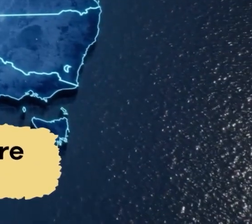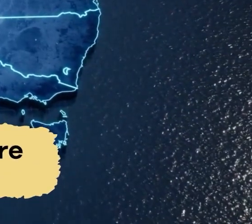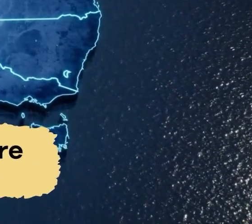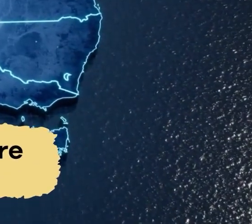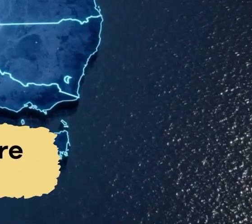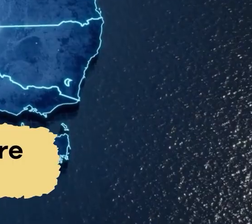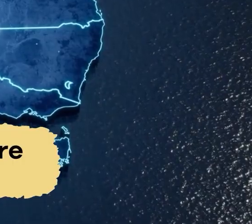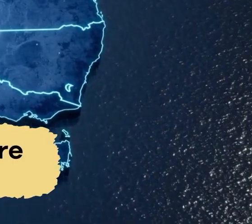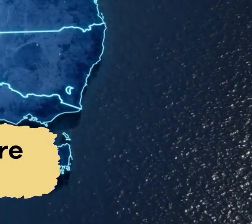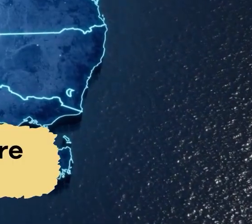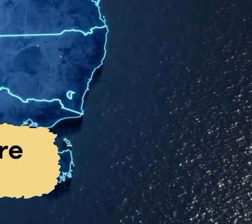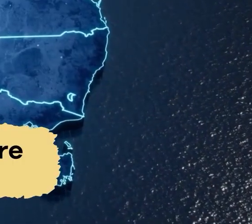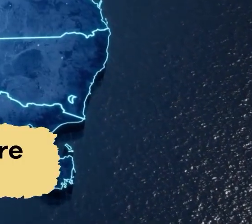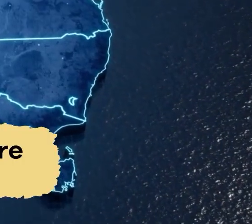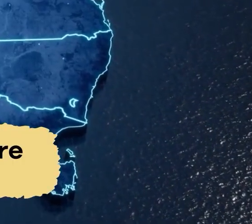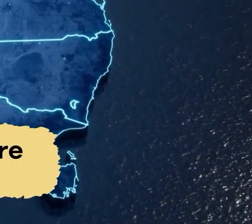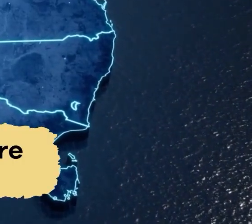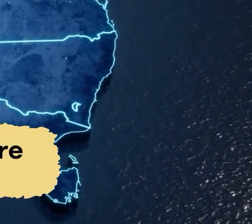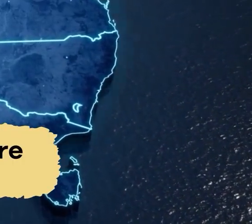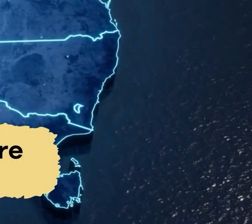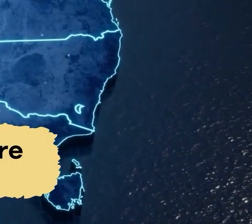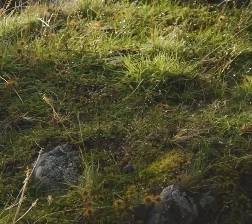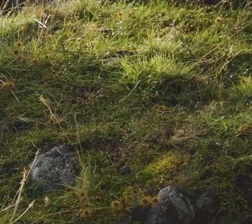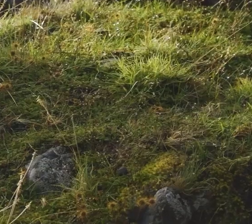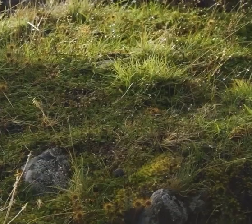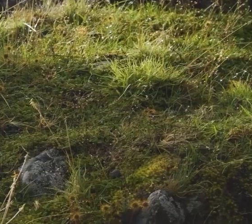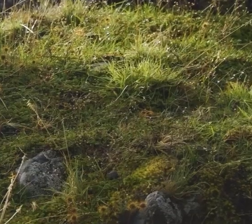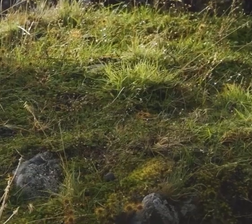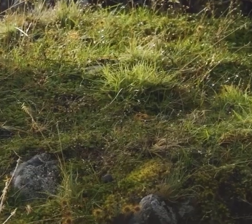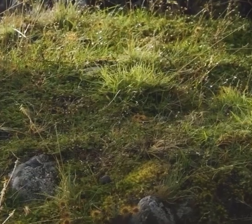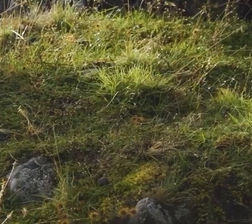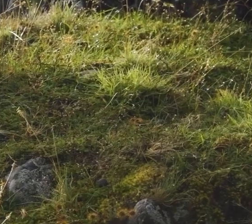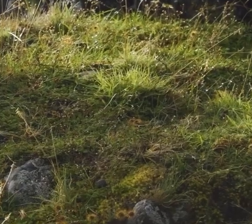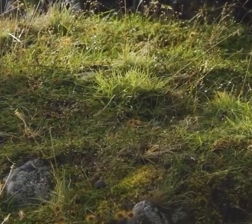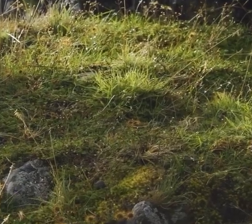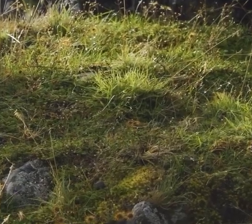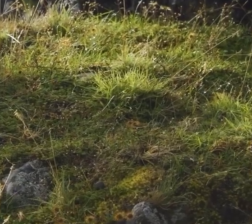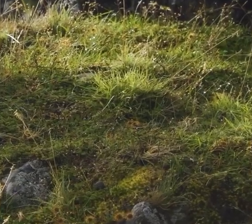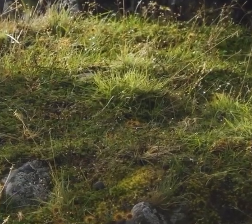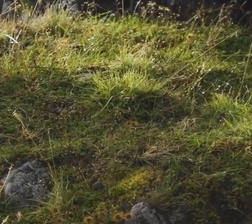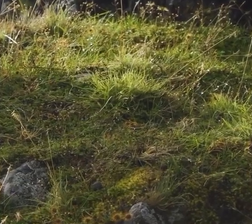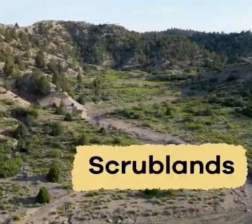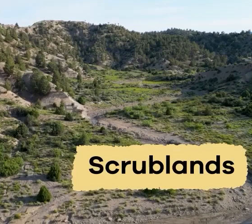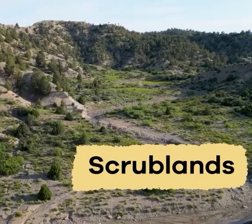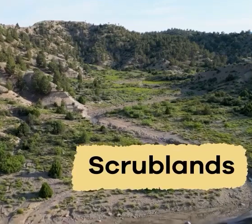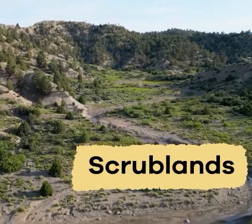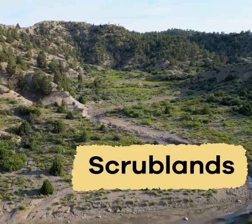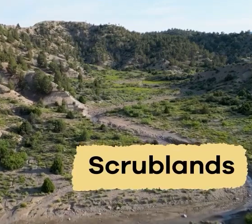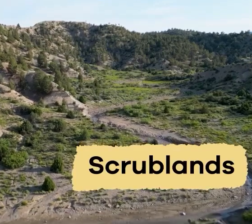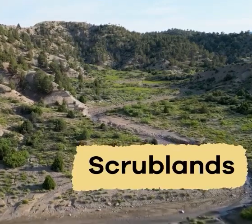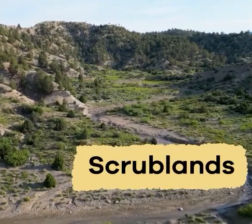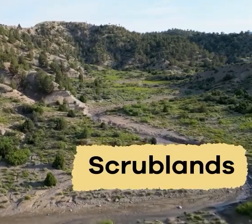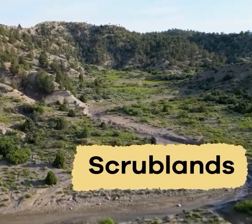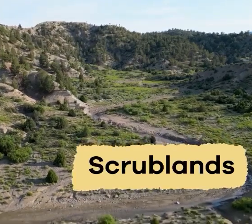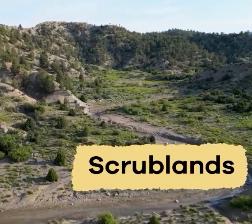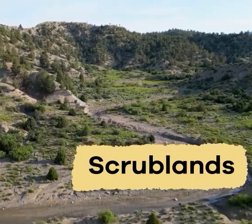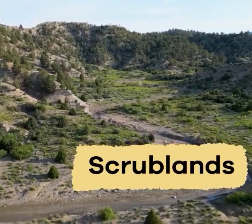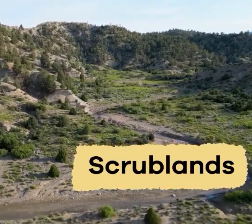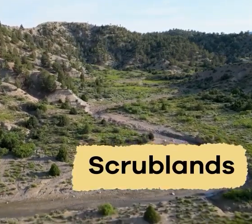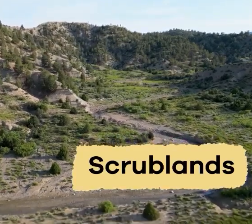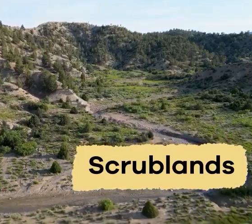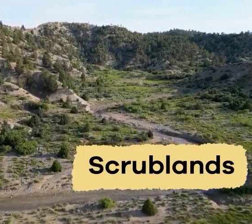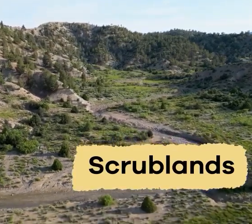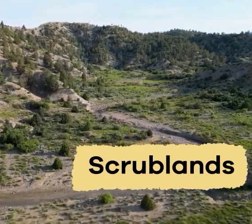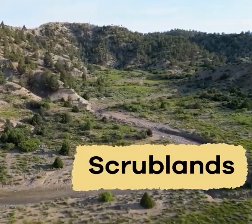These furry creatures are native to Australia, where they live in several habitats, including forests, grasslands,